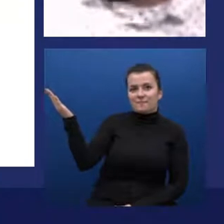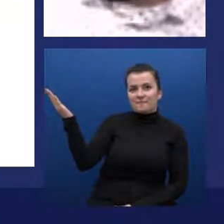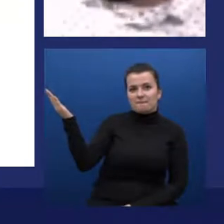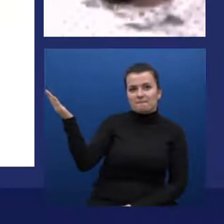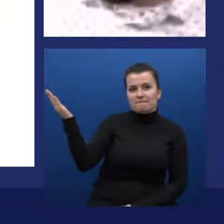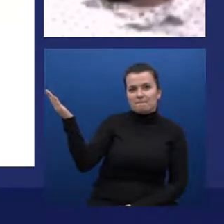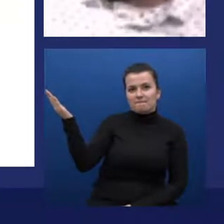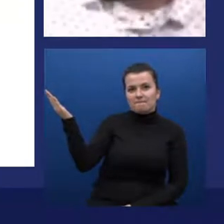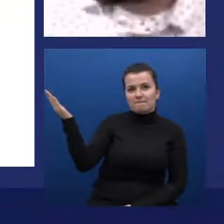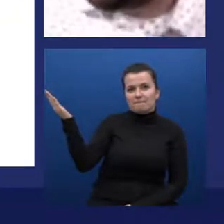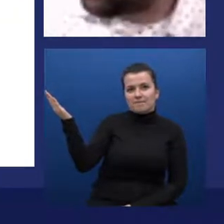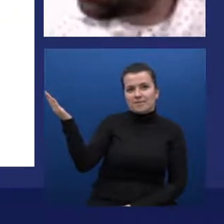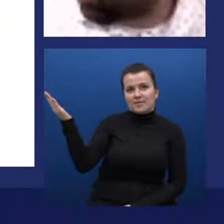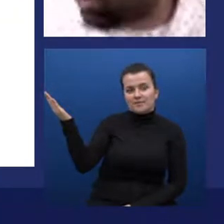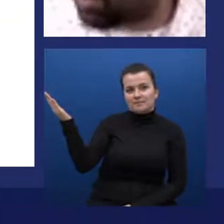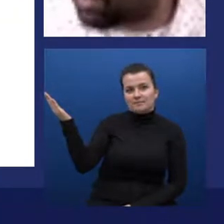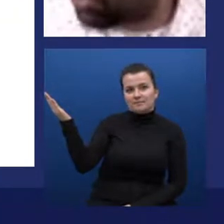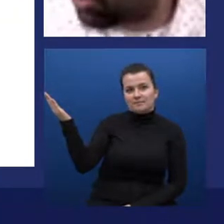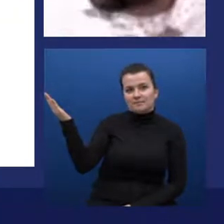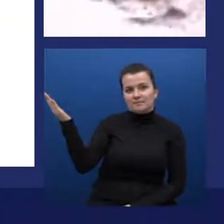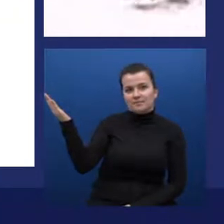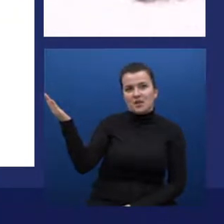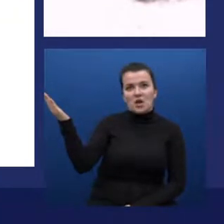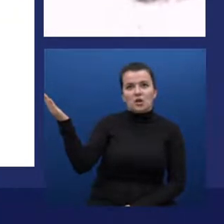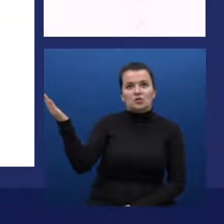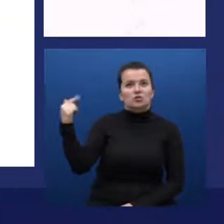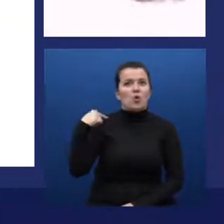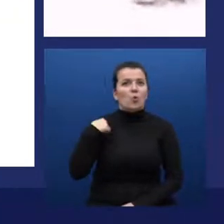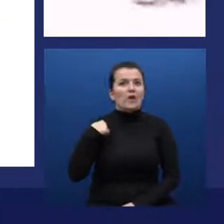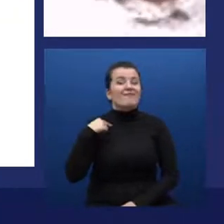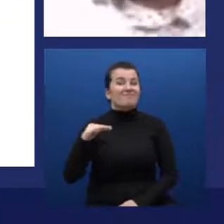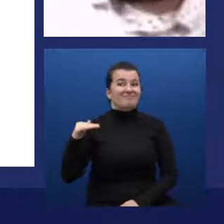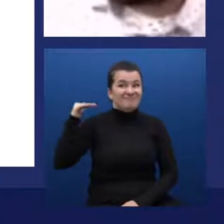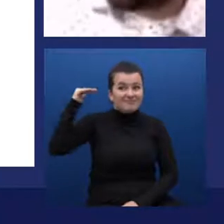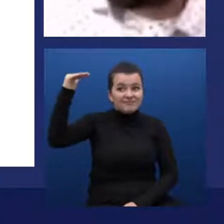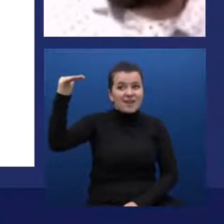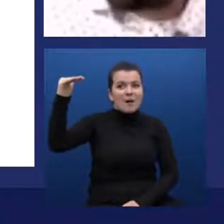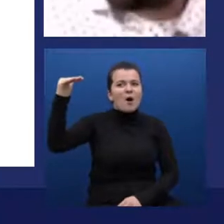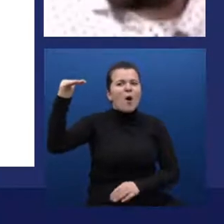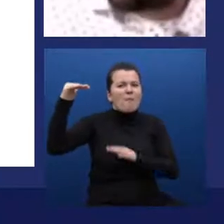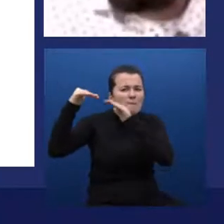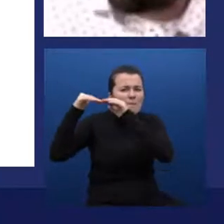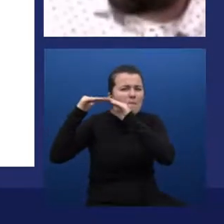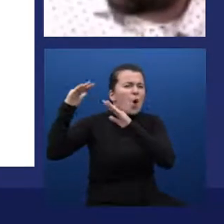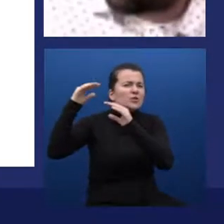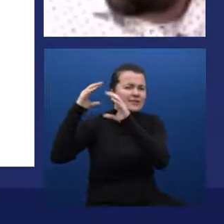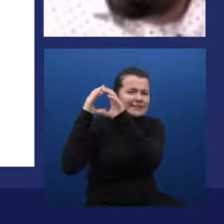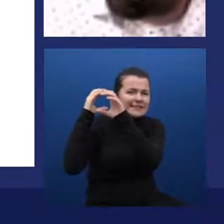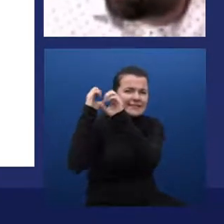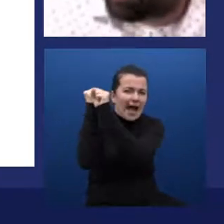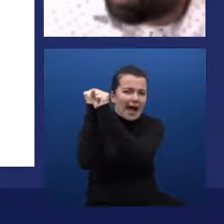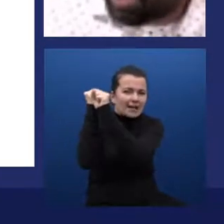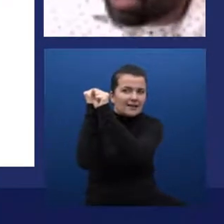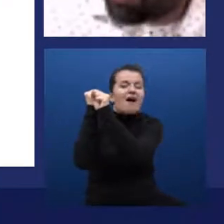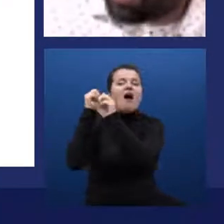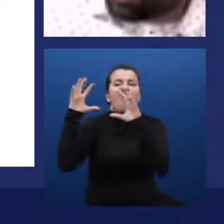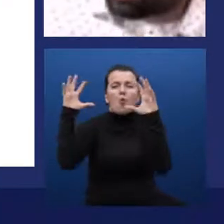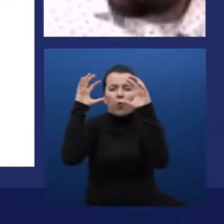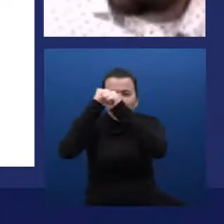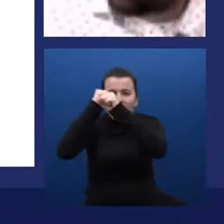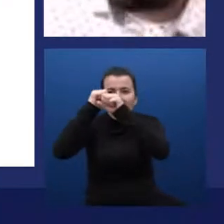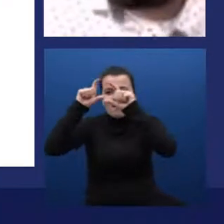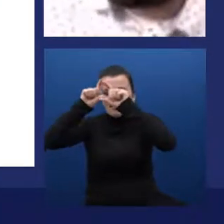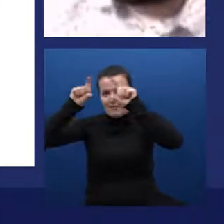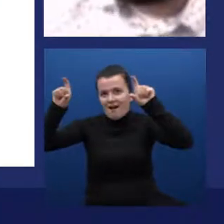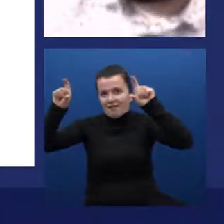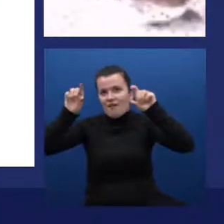then so on and so forth. And we just guess the one that's darkest, right? We might even divide by the sum of this stuff. And then this